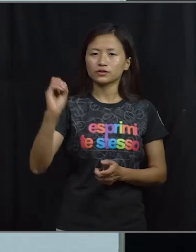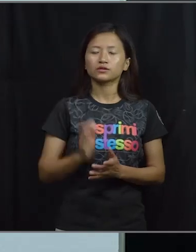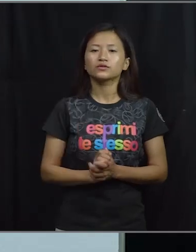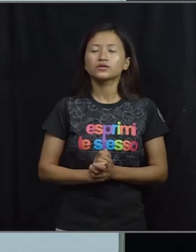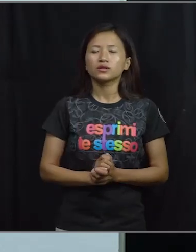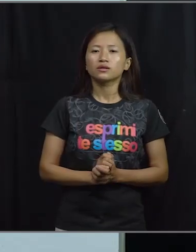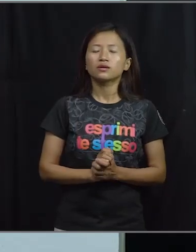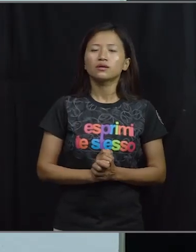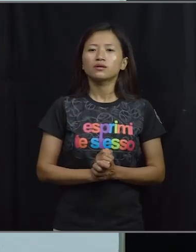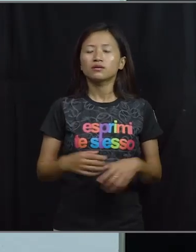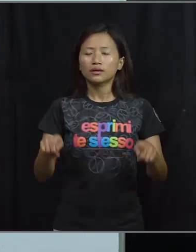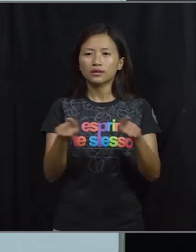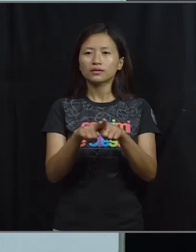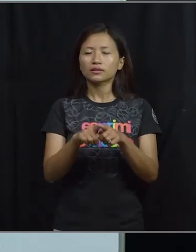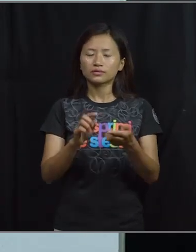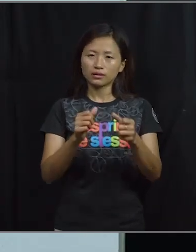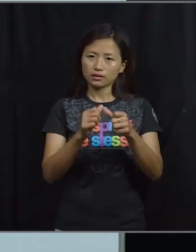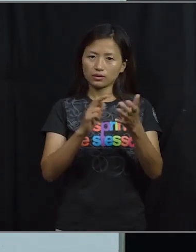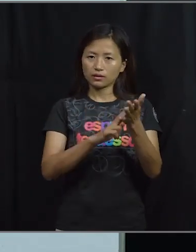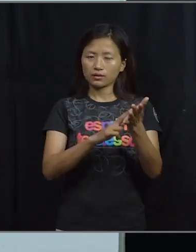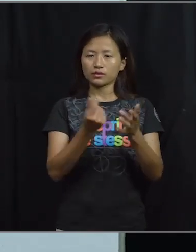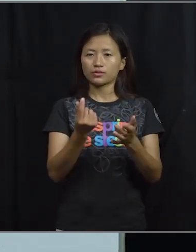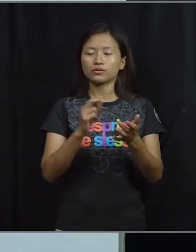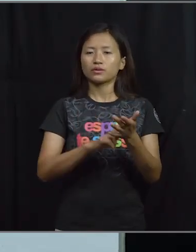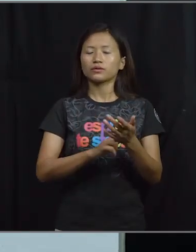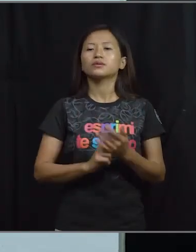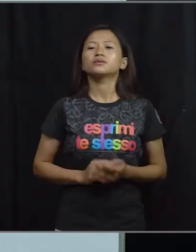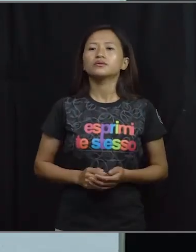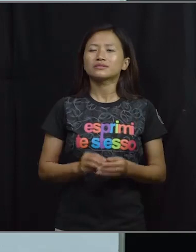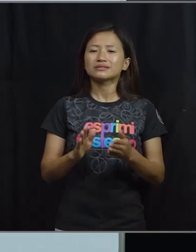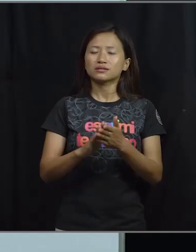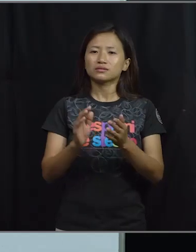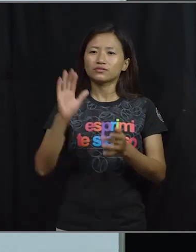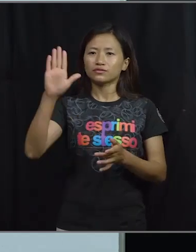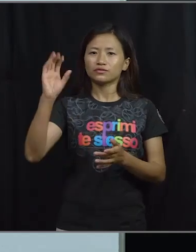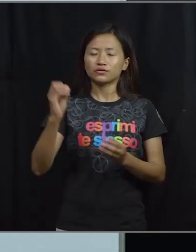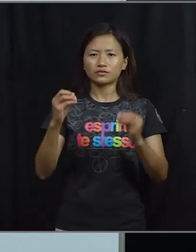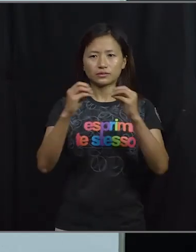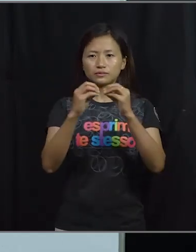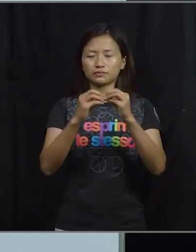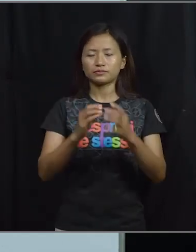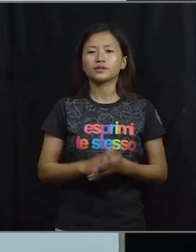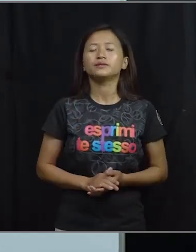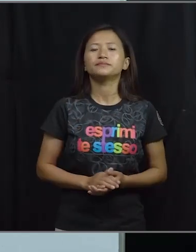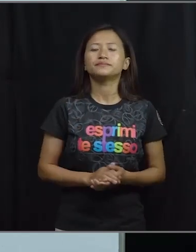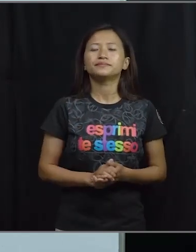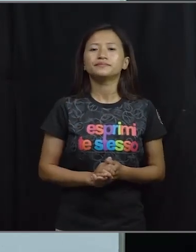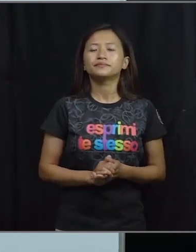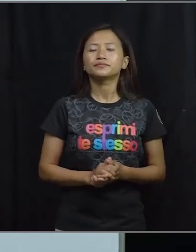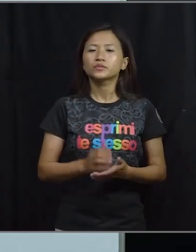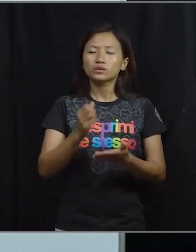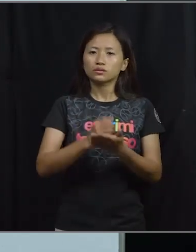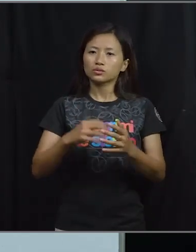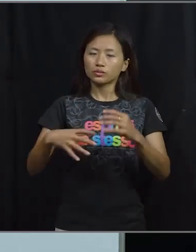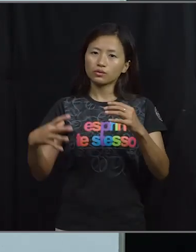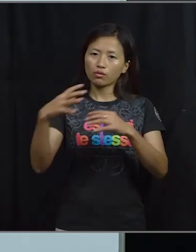to 250 and their annual turnover does not exceed 50 billion. So the annual turnover should